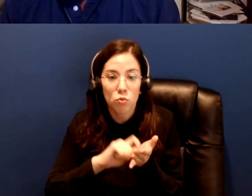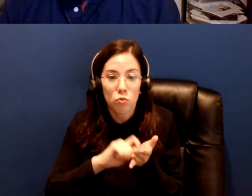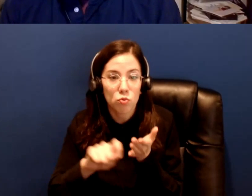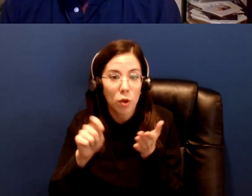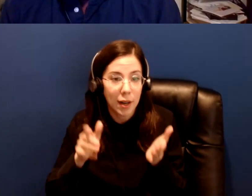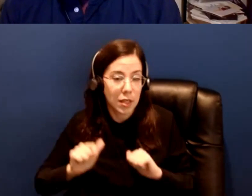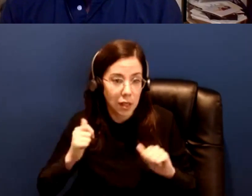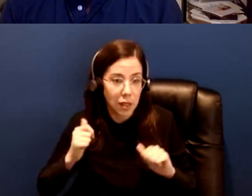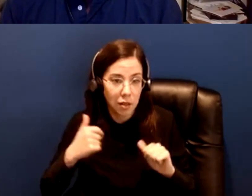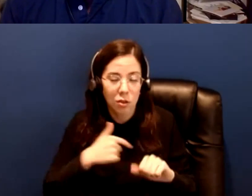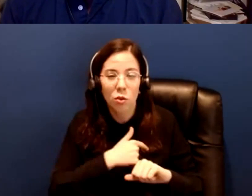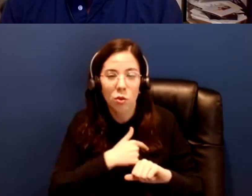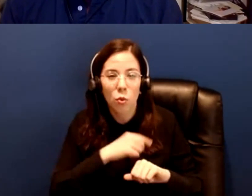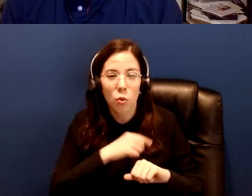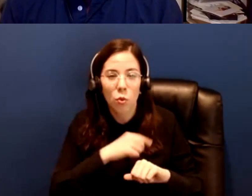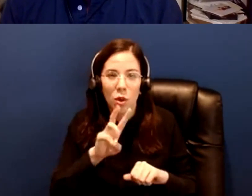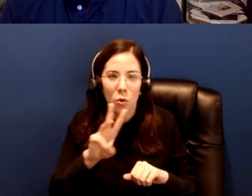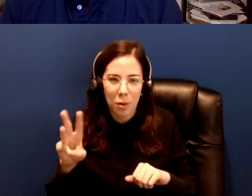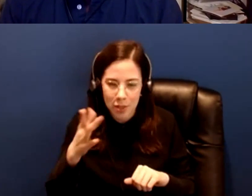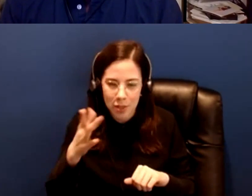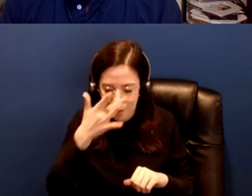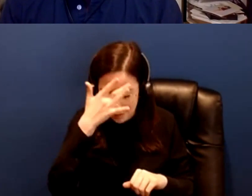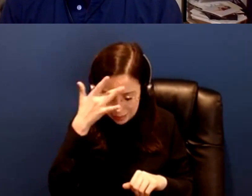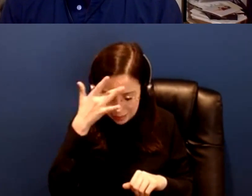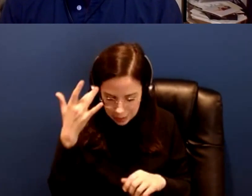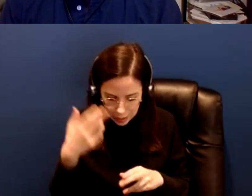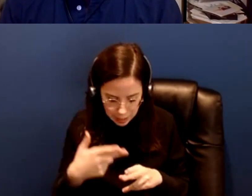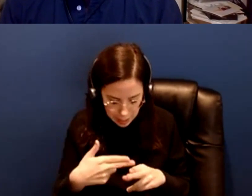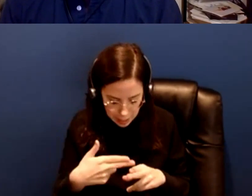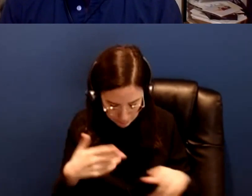platform called, oh boy, I'm gonna forget it.